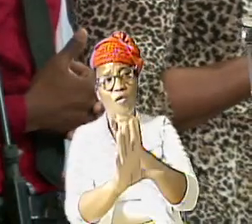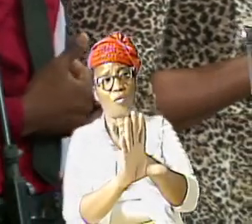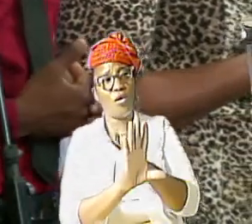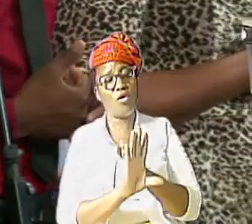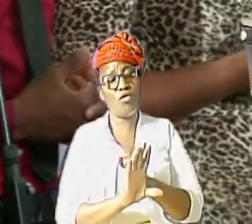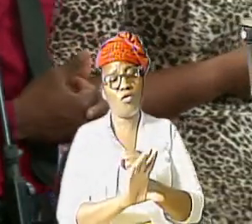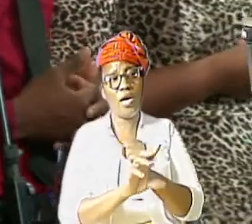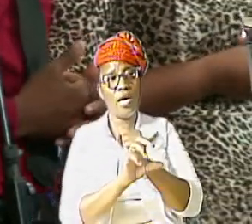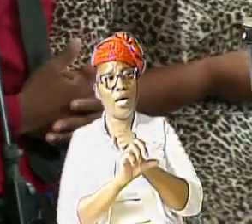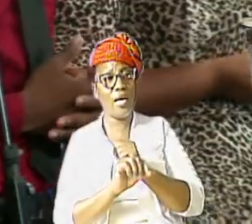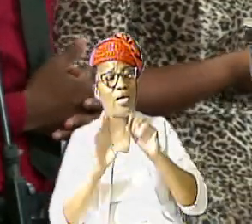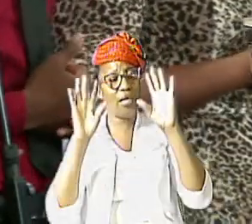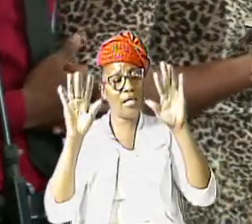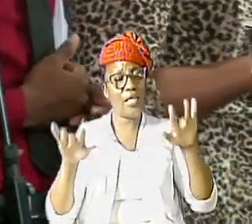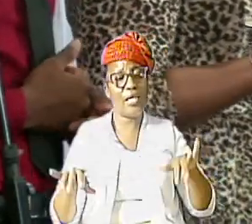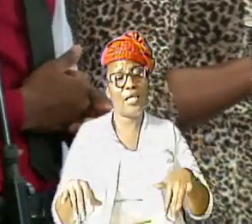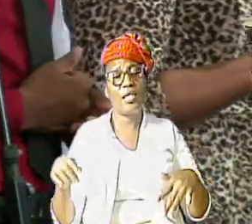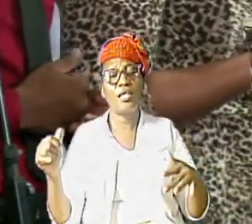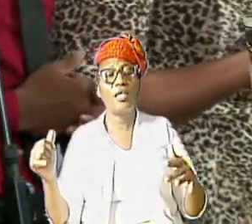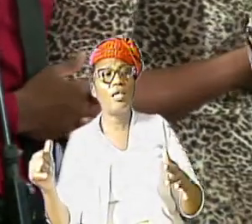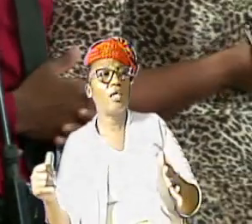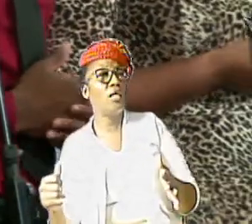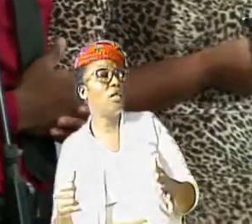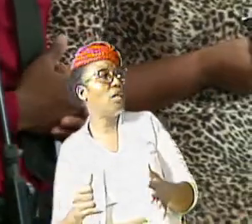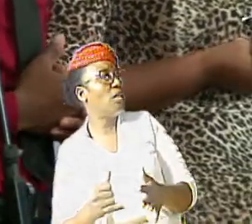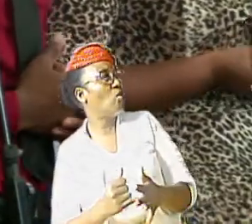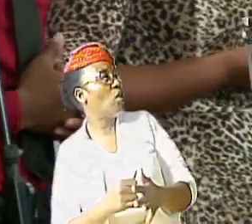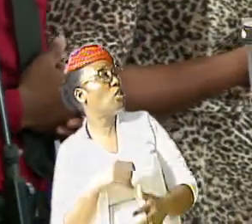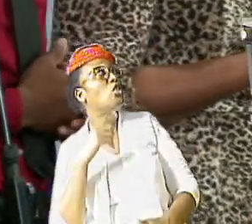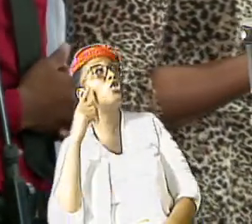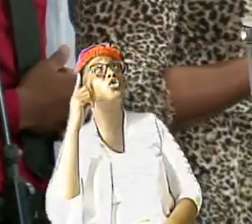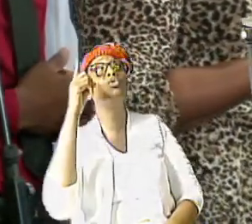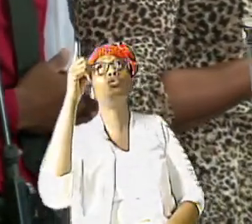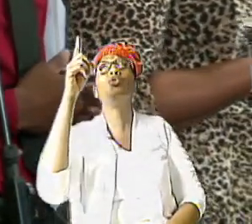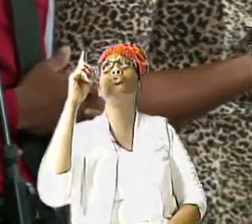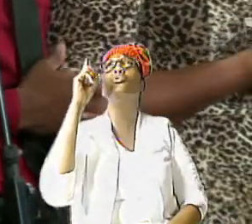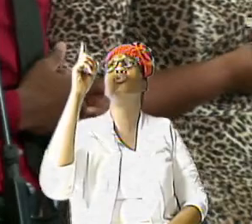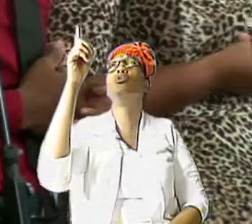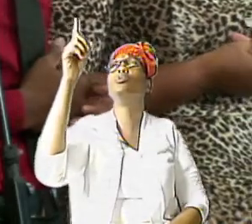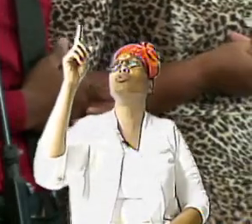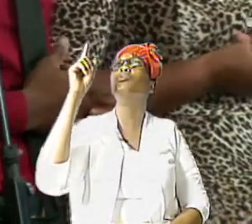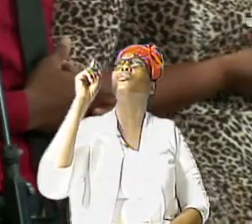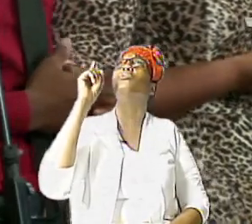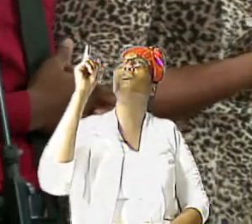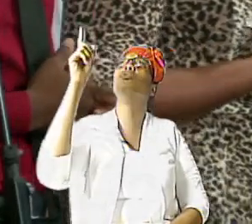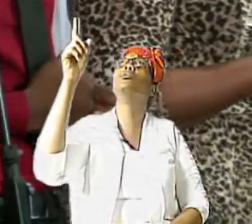shelter from the rain. And it was you